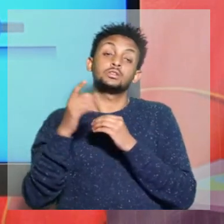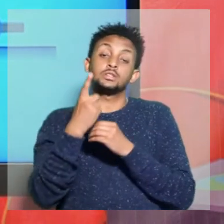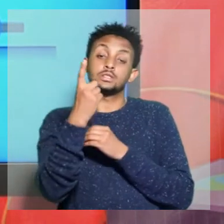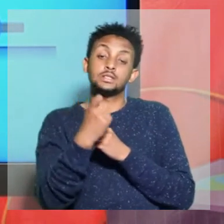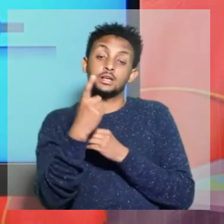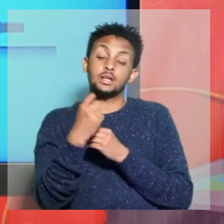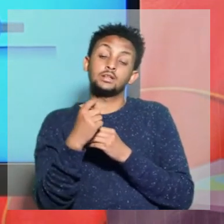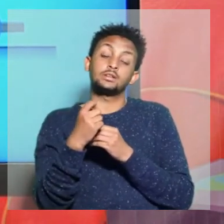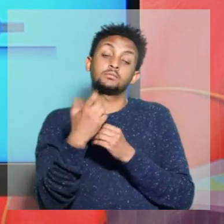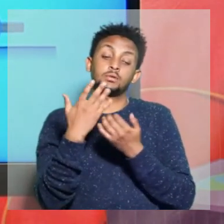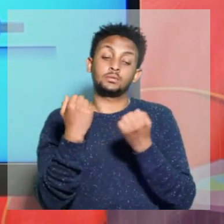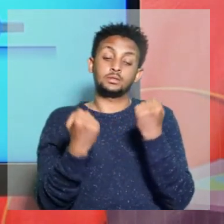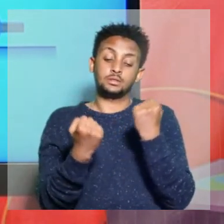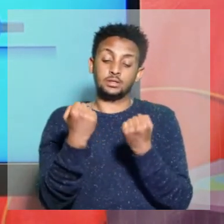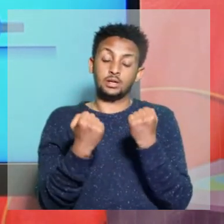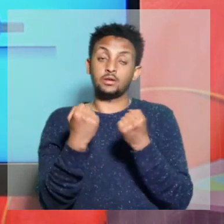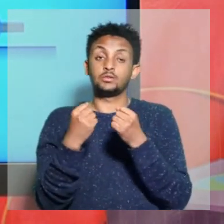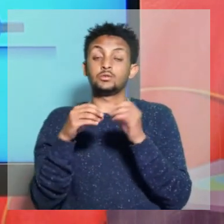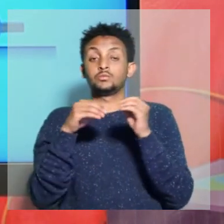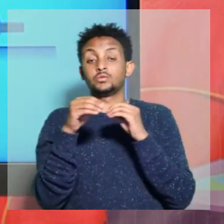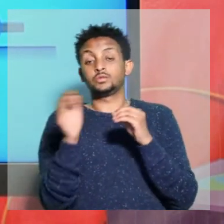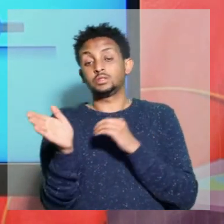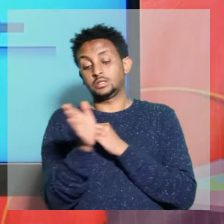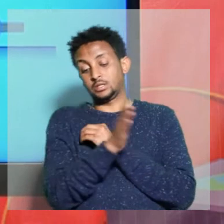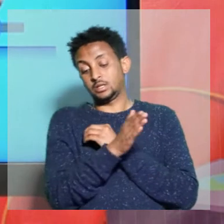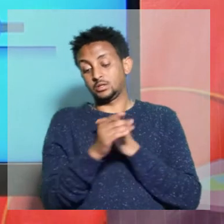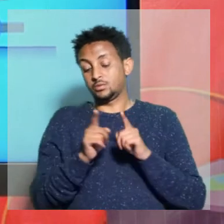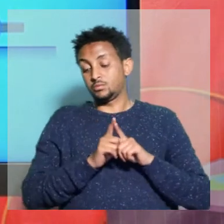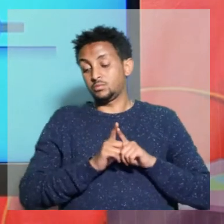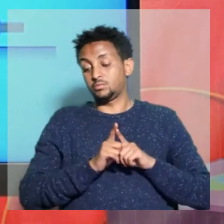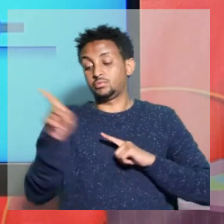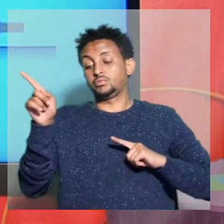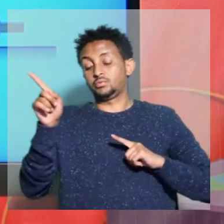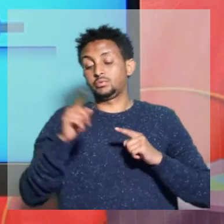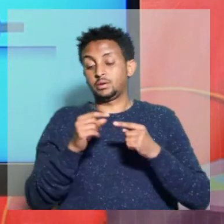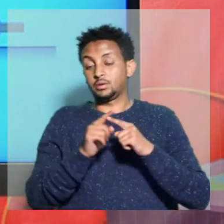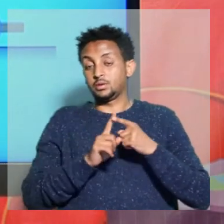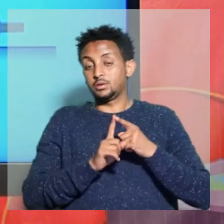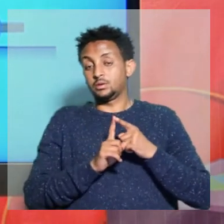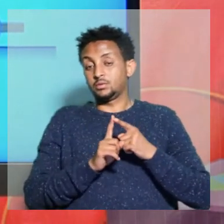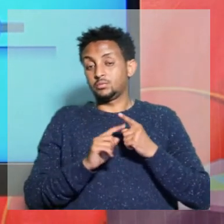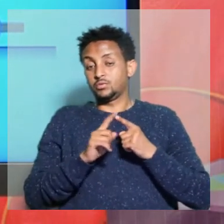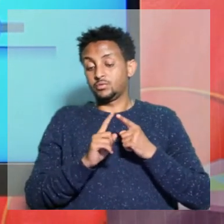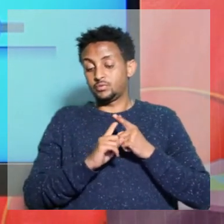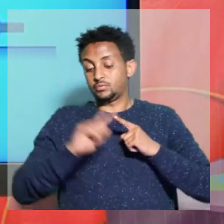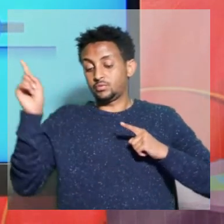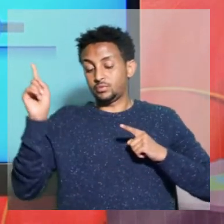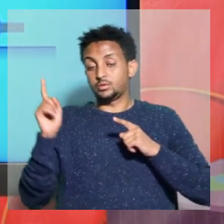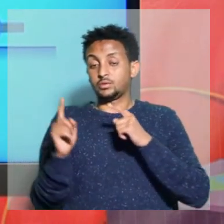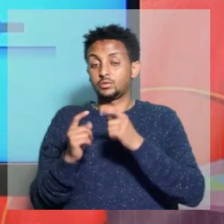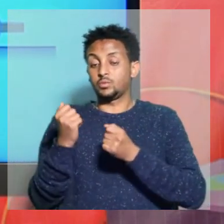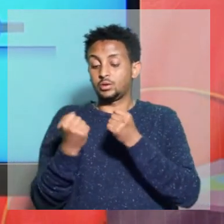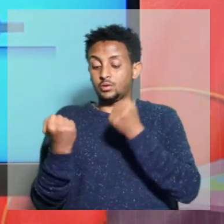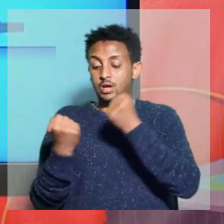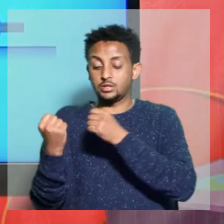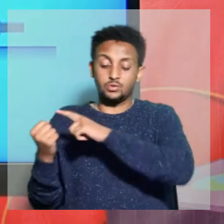gun might be, or the cannon might move in this direction oppositely. This ball, the cannonball, moves in this direction, whereas